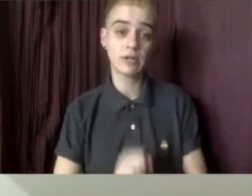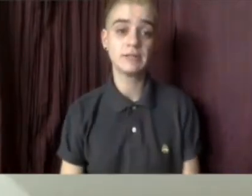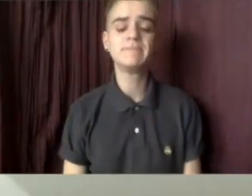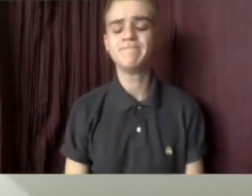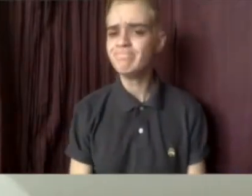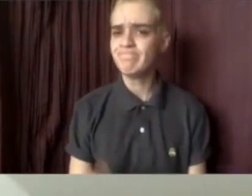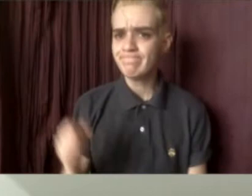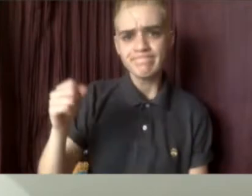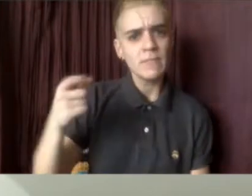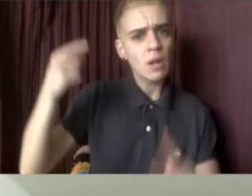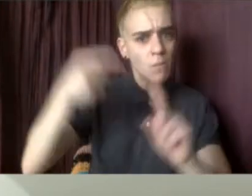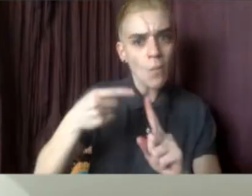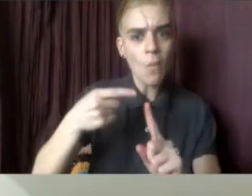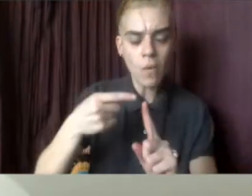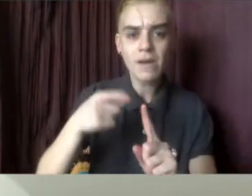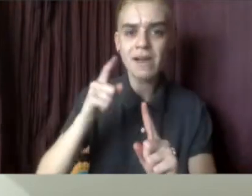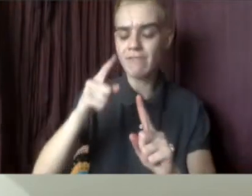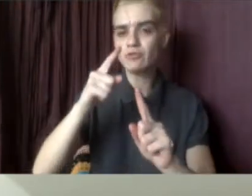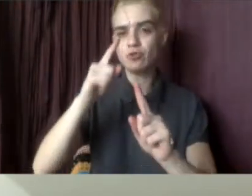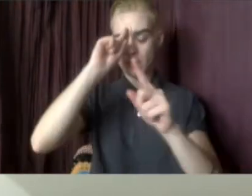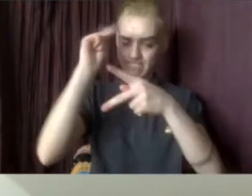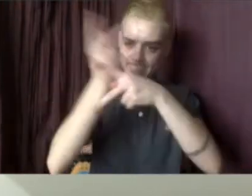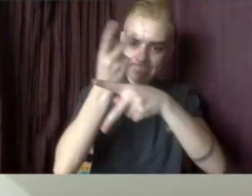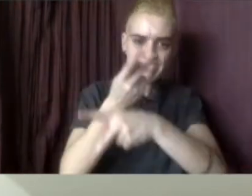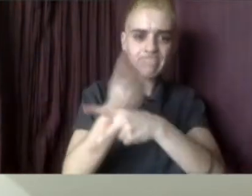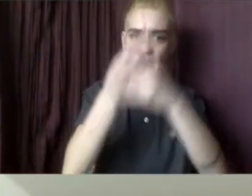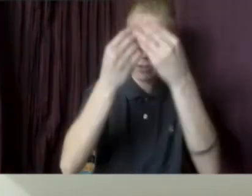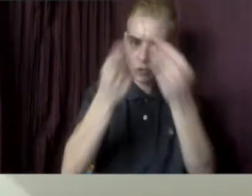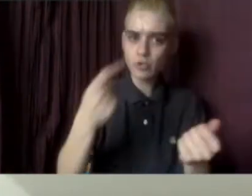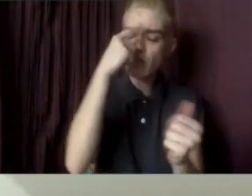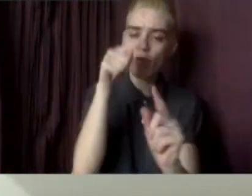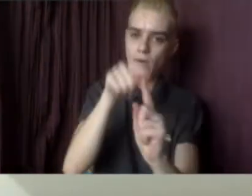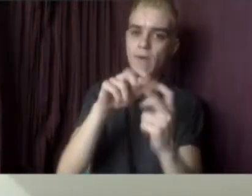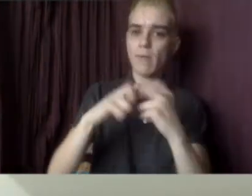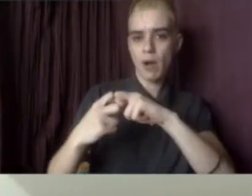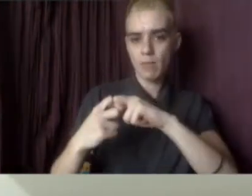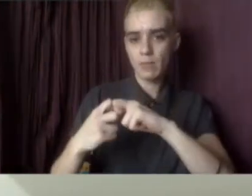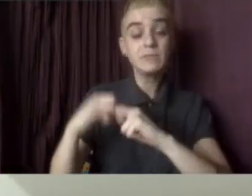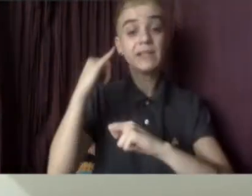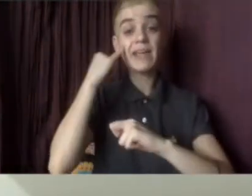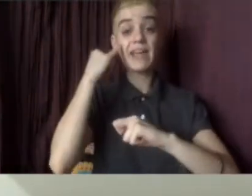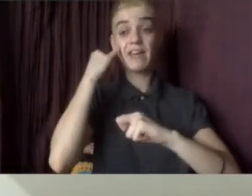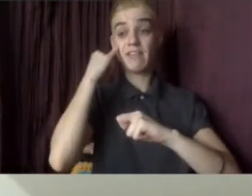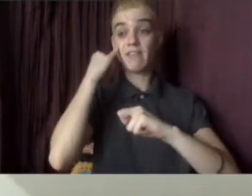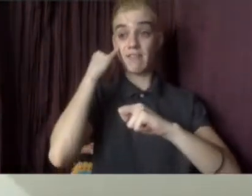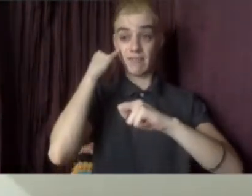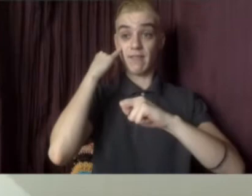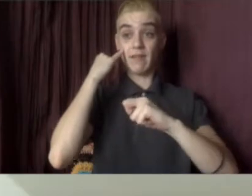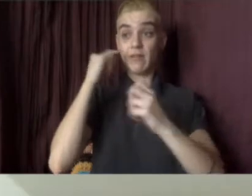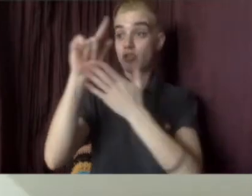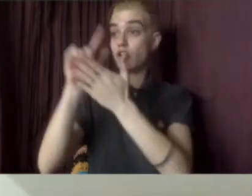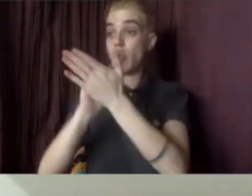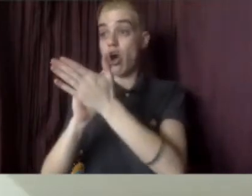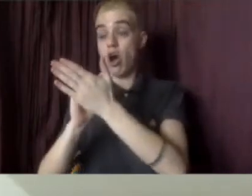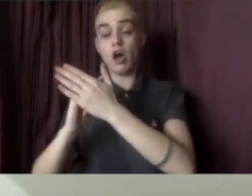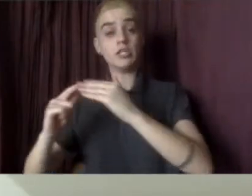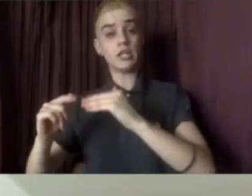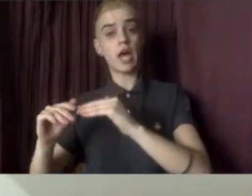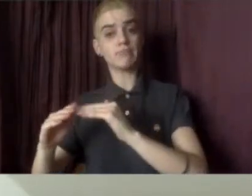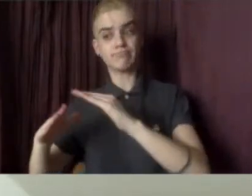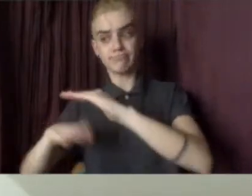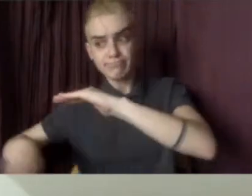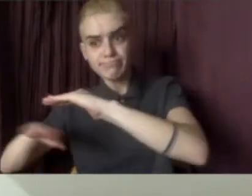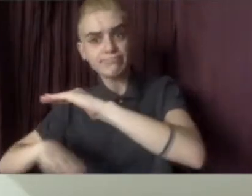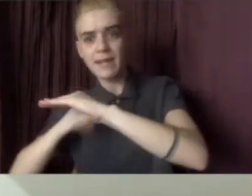do more than even what's required by law, but it includes the advocacy piece as well. And before we open to